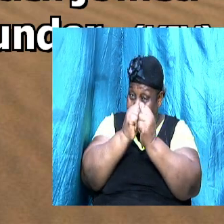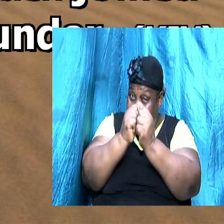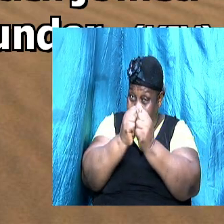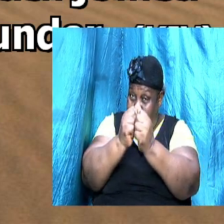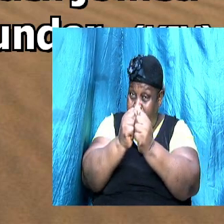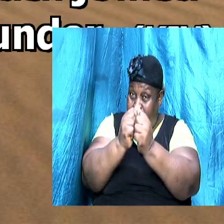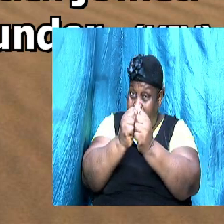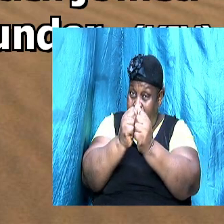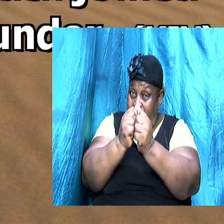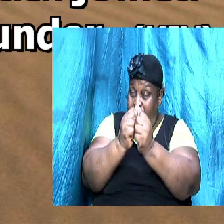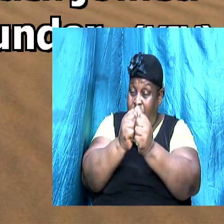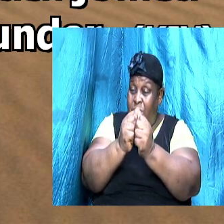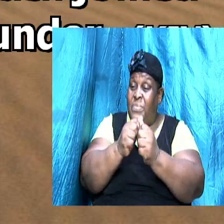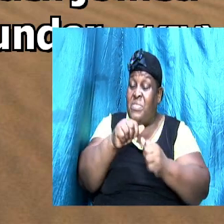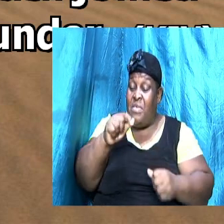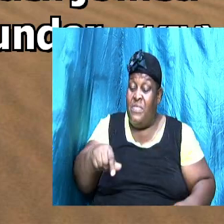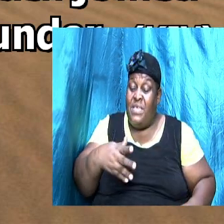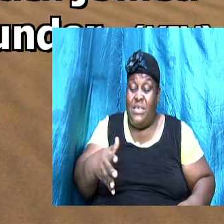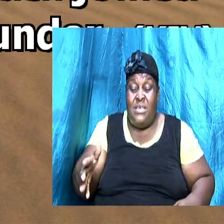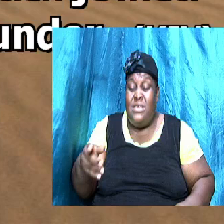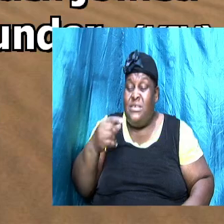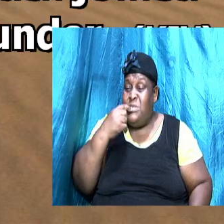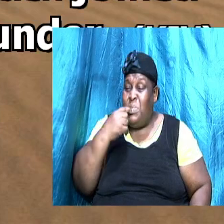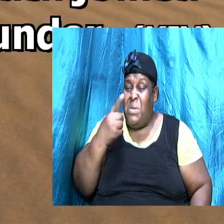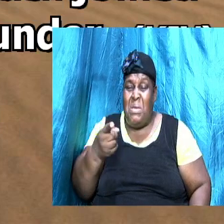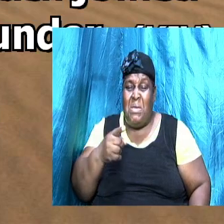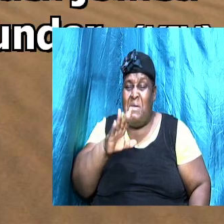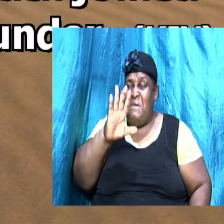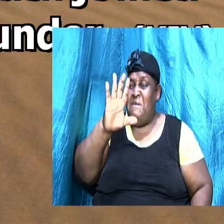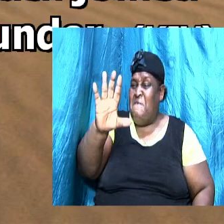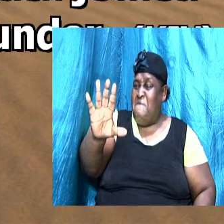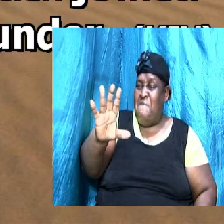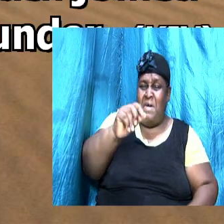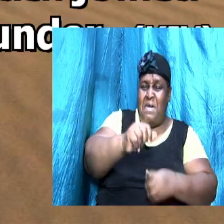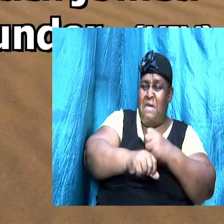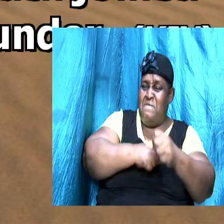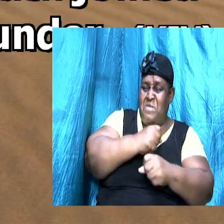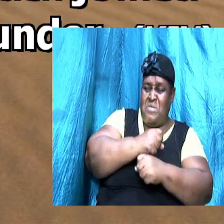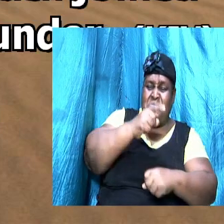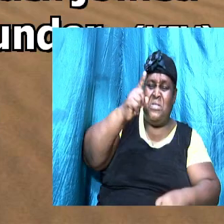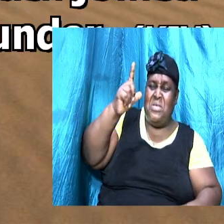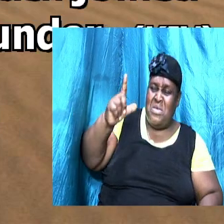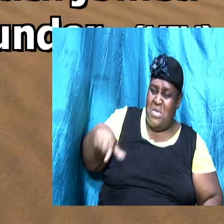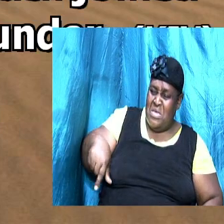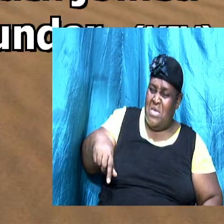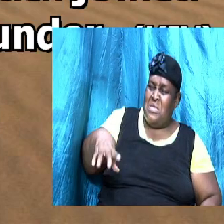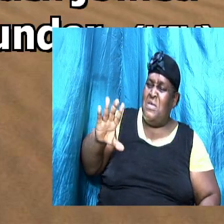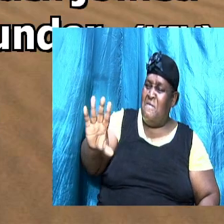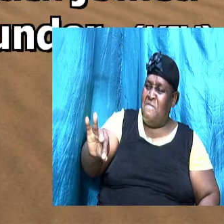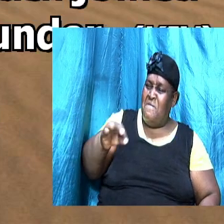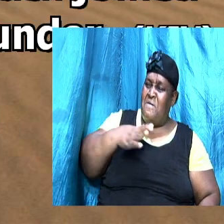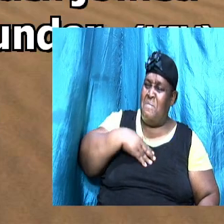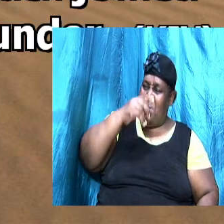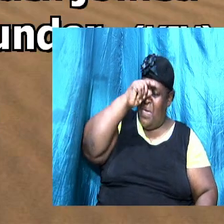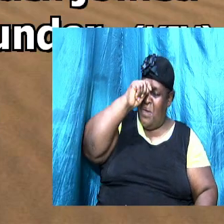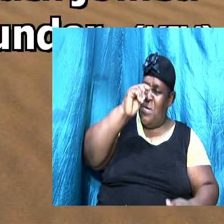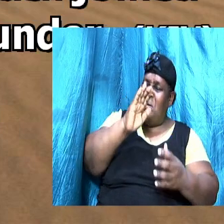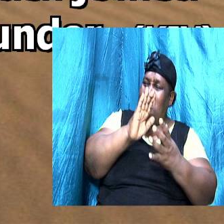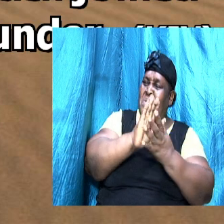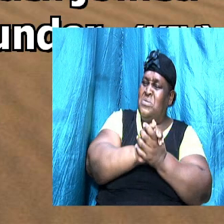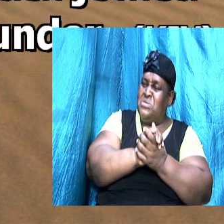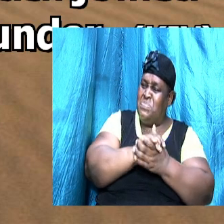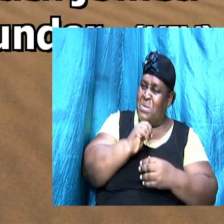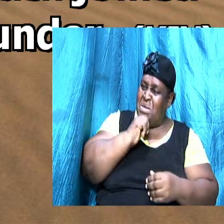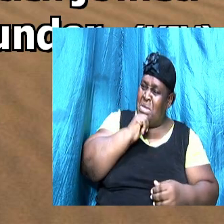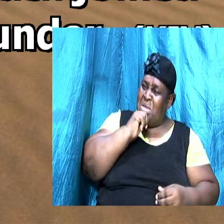where we speak that, you know, 5 years later I found out that my husband was not compatible with